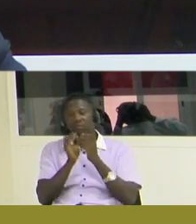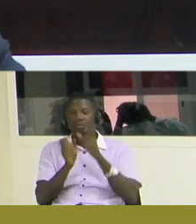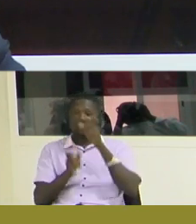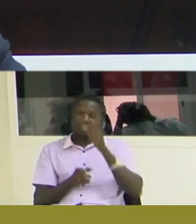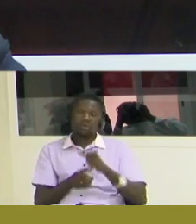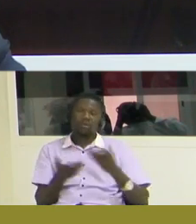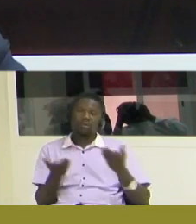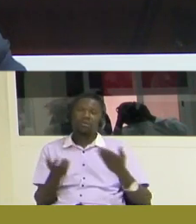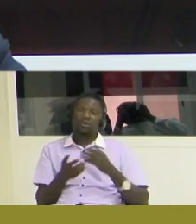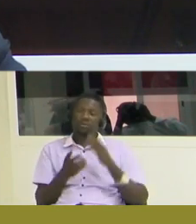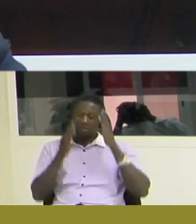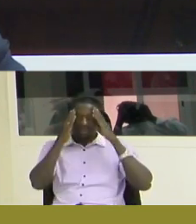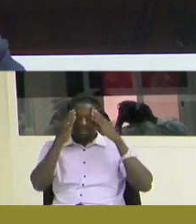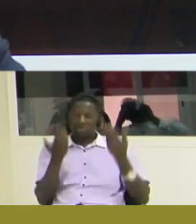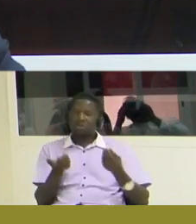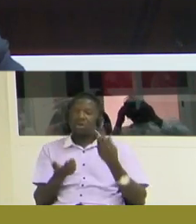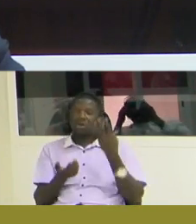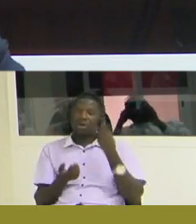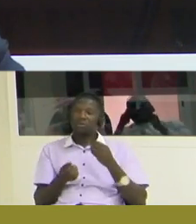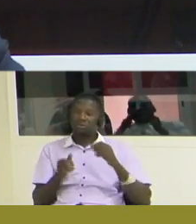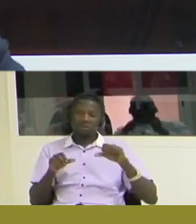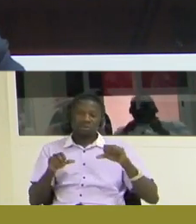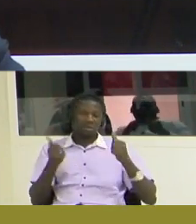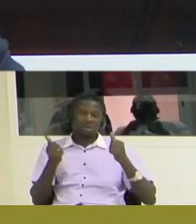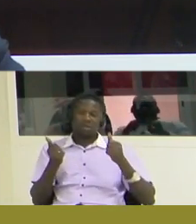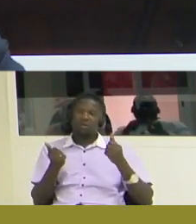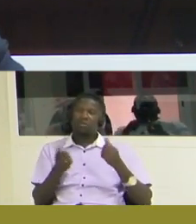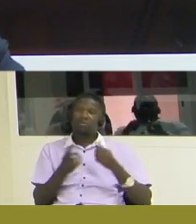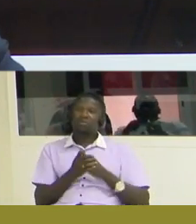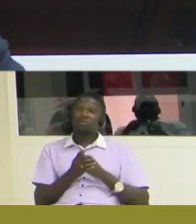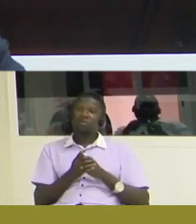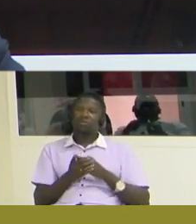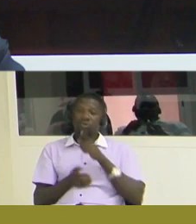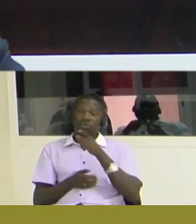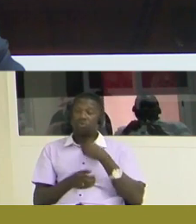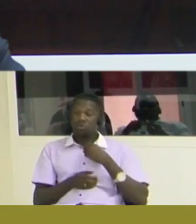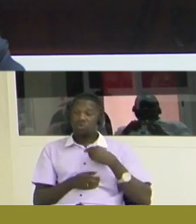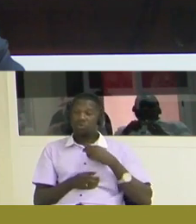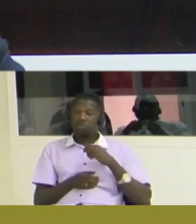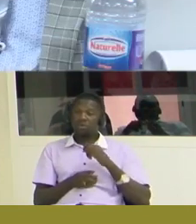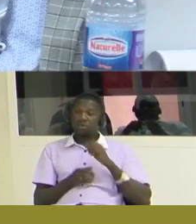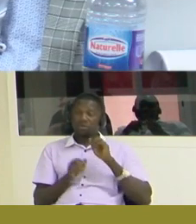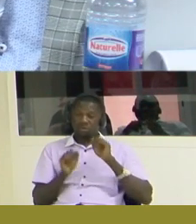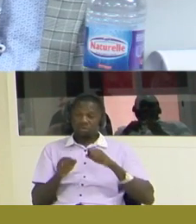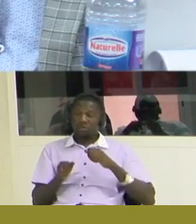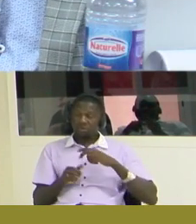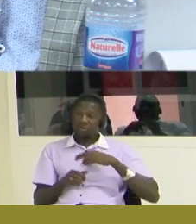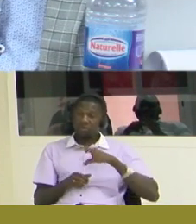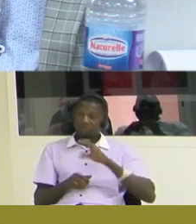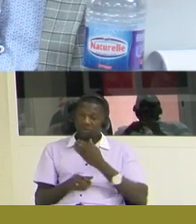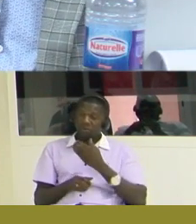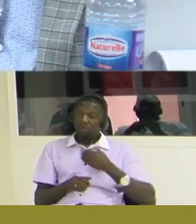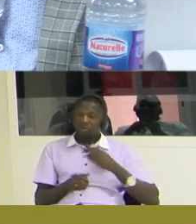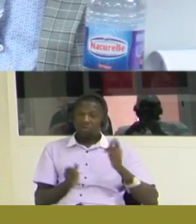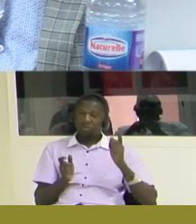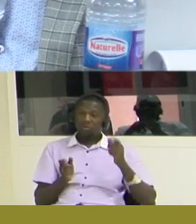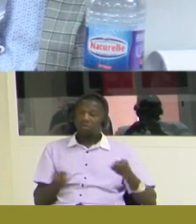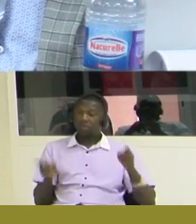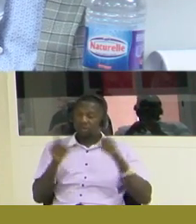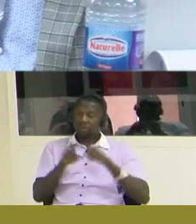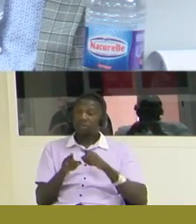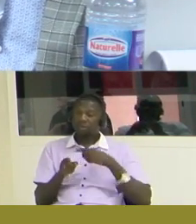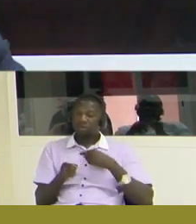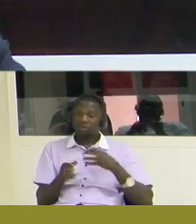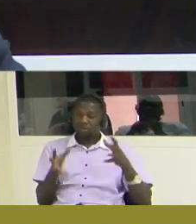how to how to begin would you be willing to participate in some reconciliation meeting with Anna